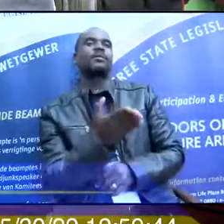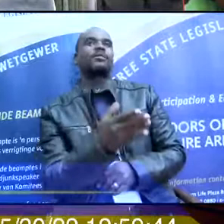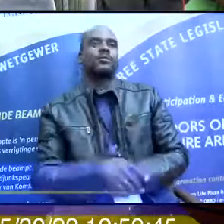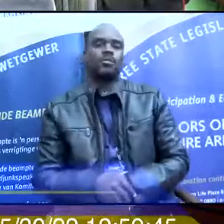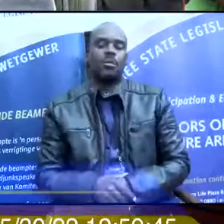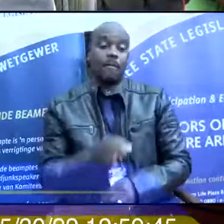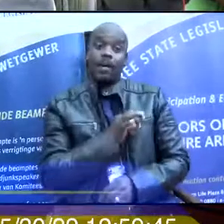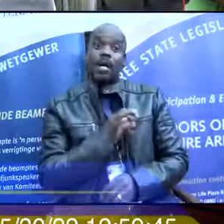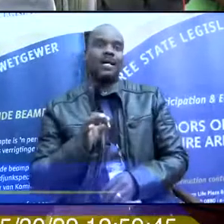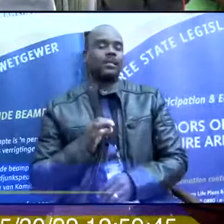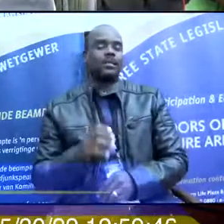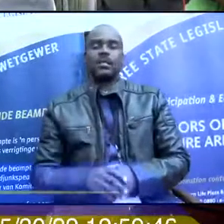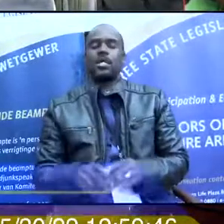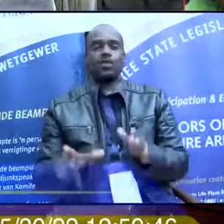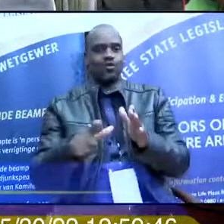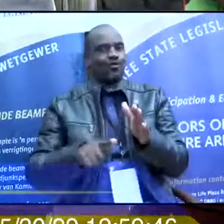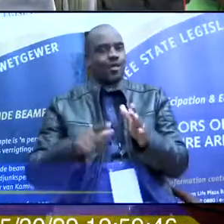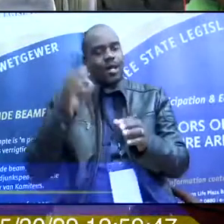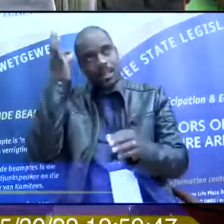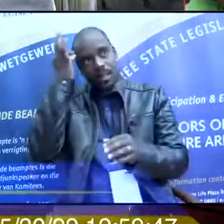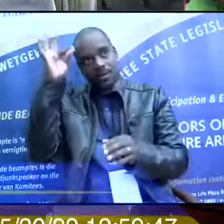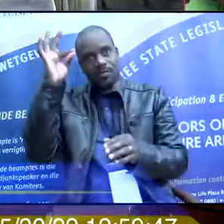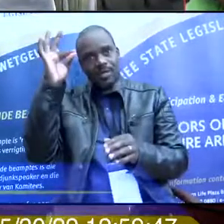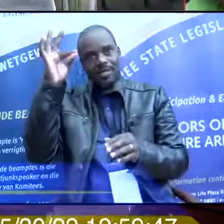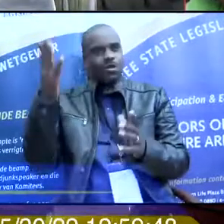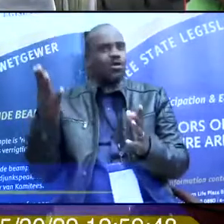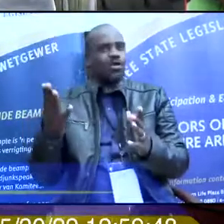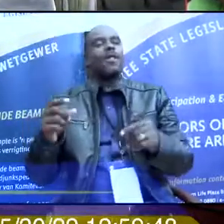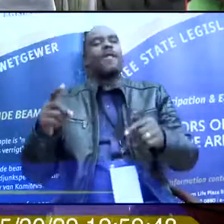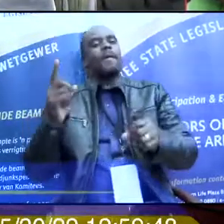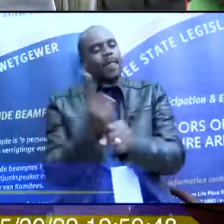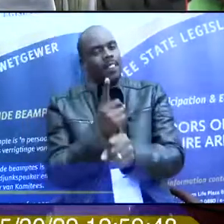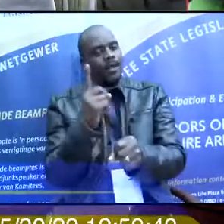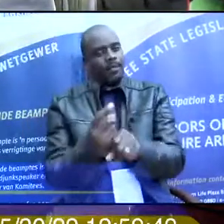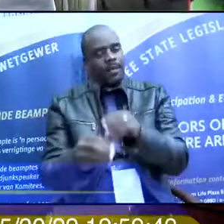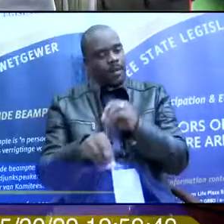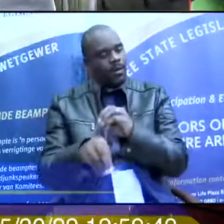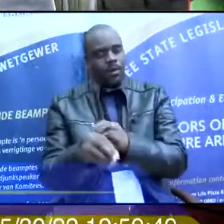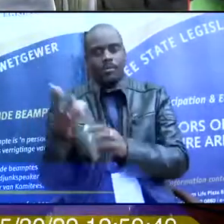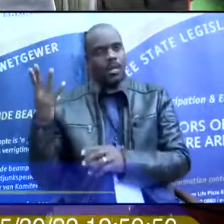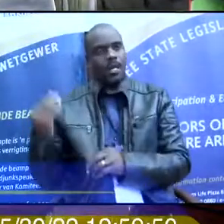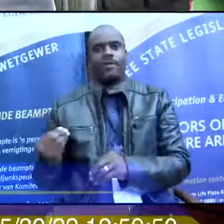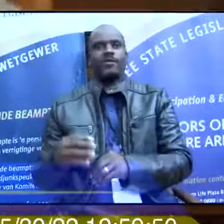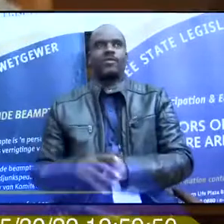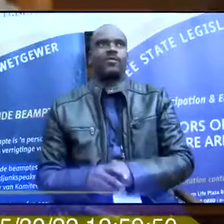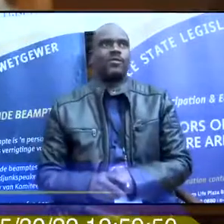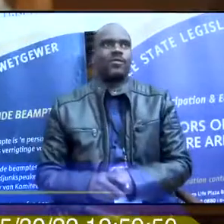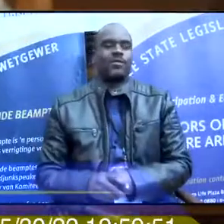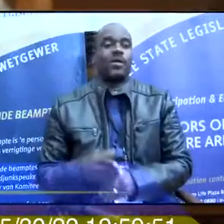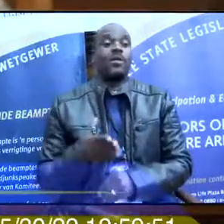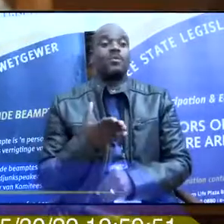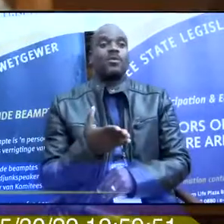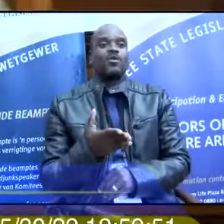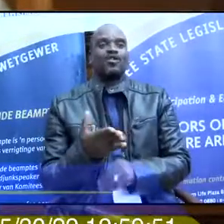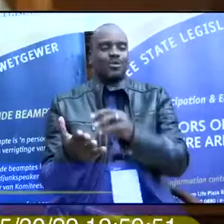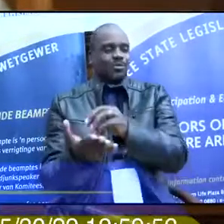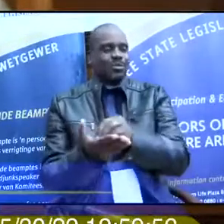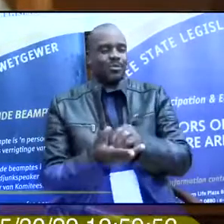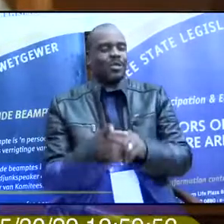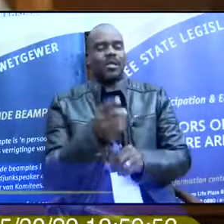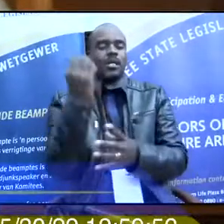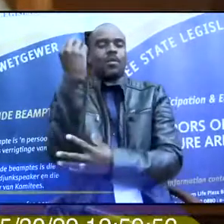that local government will remain a problem and poor communities will remain receiving this